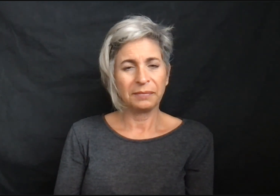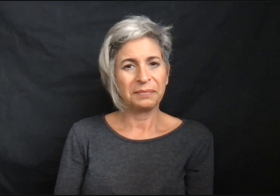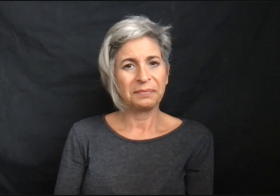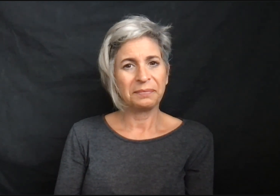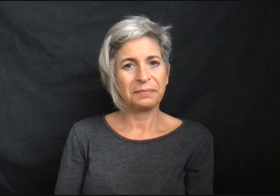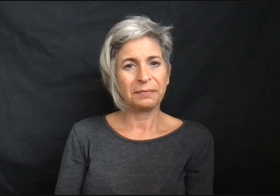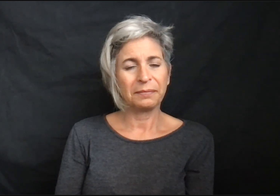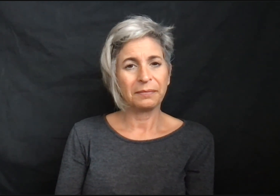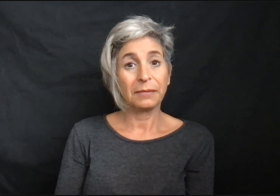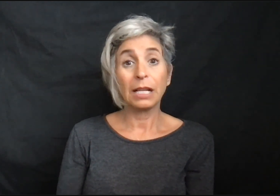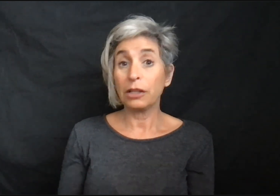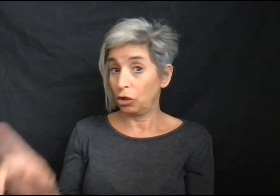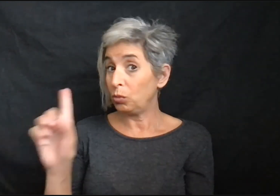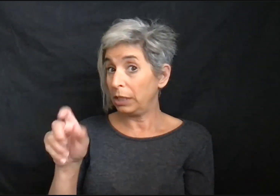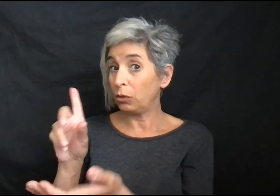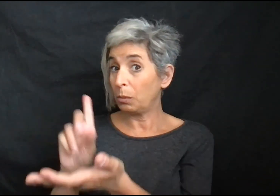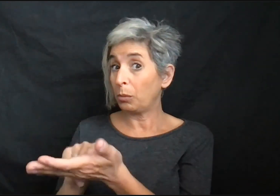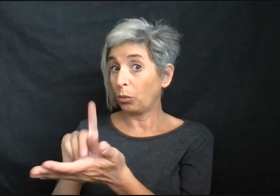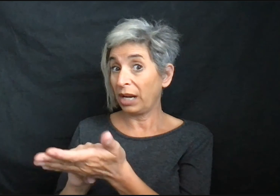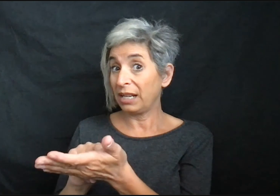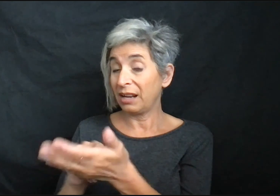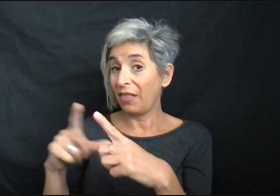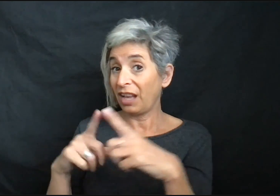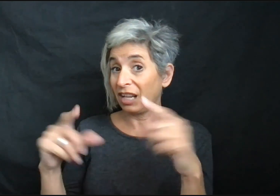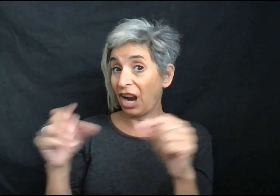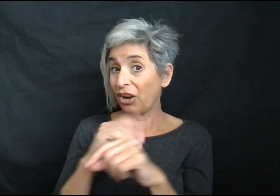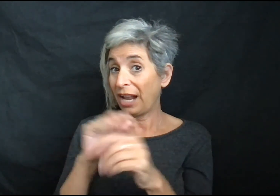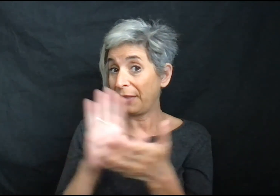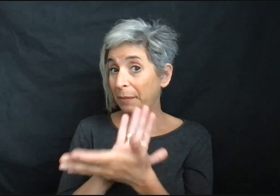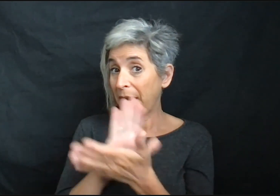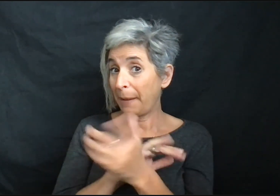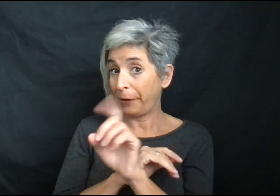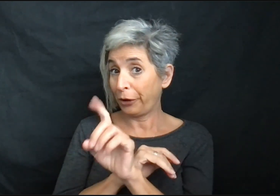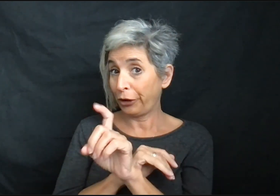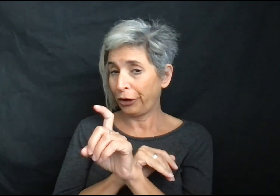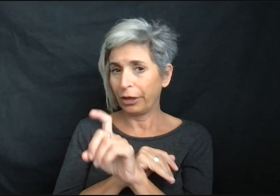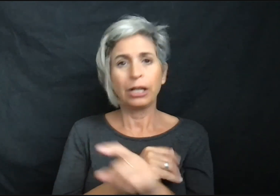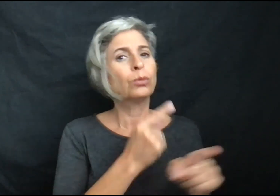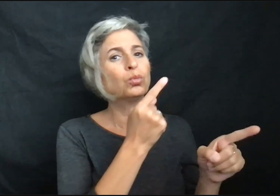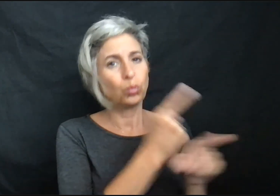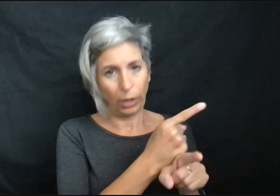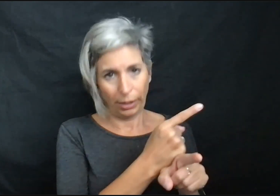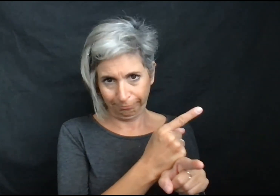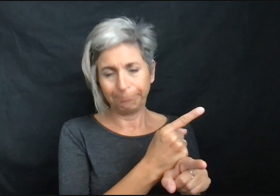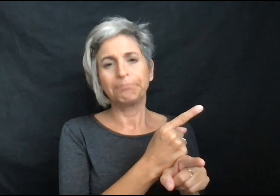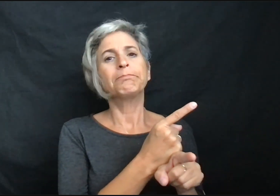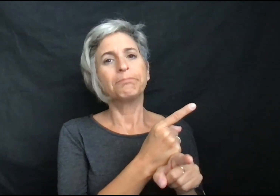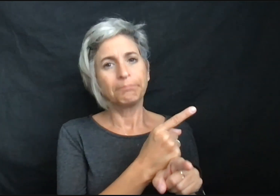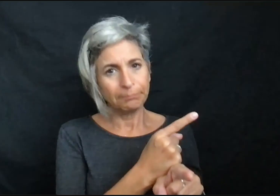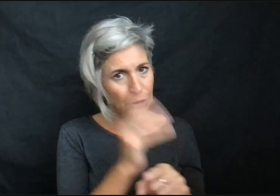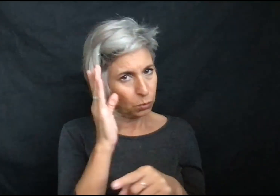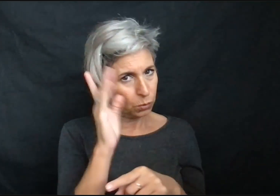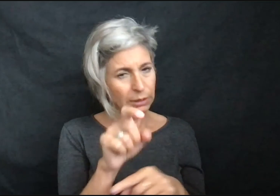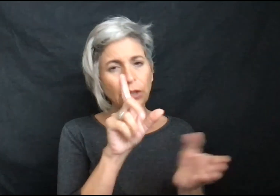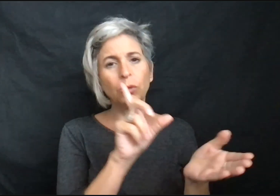So they would have to print out the card and the pages? Is that what you mean, Deborah? Correct. Okay.